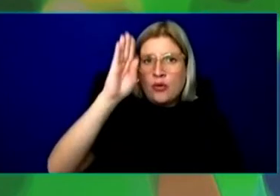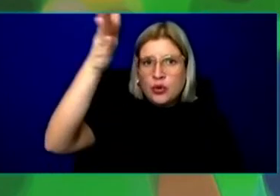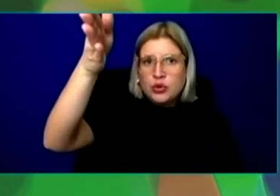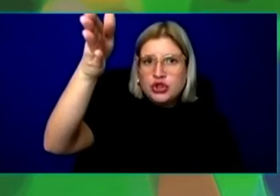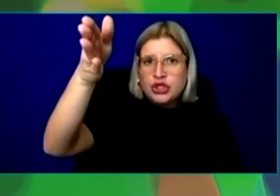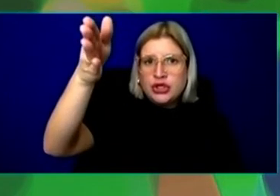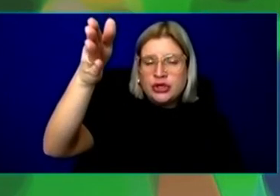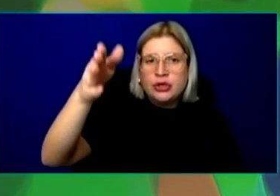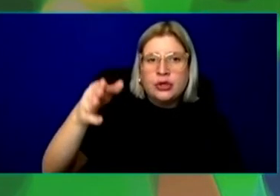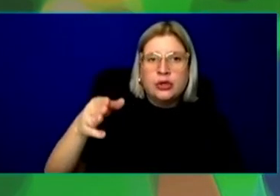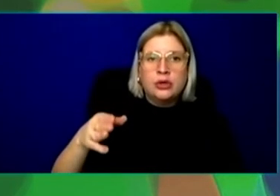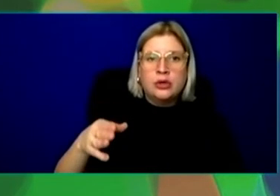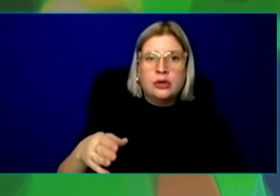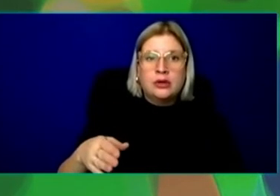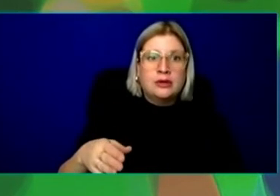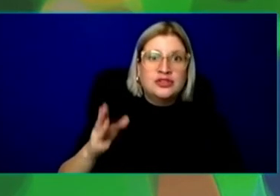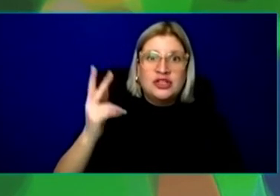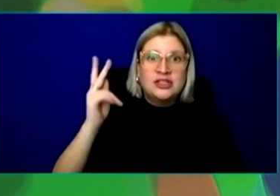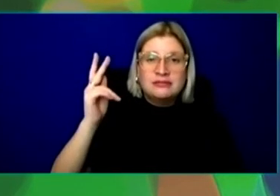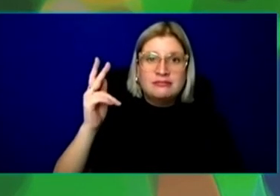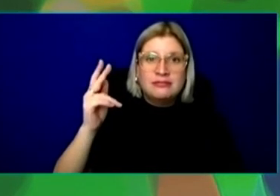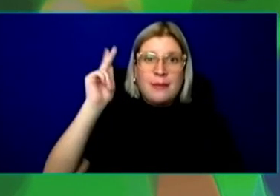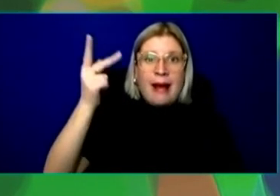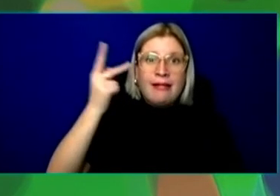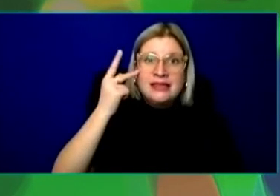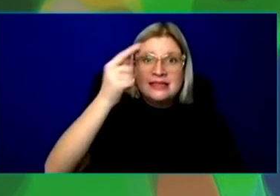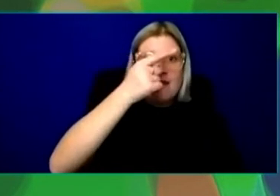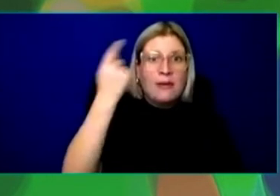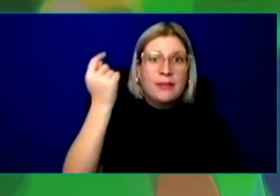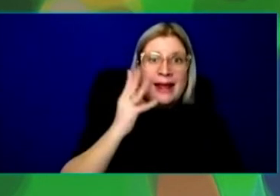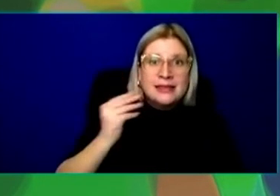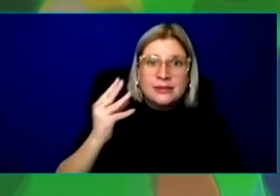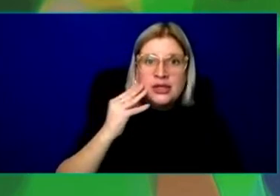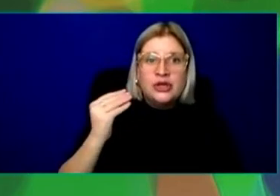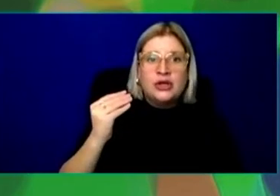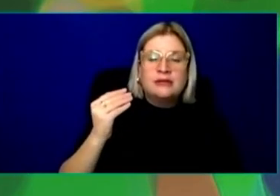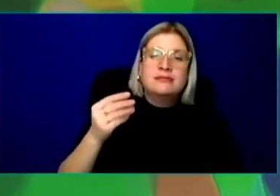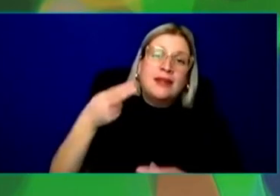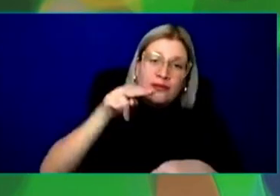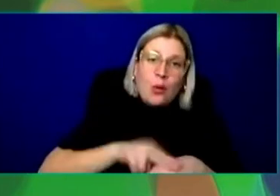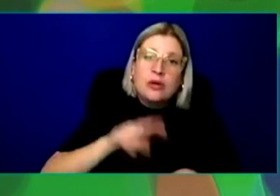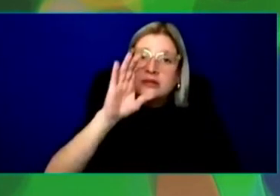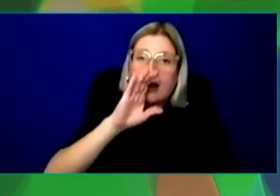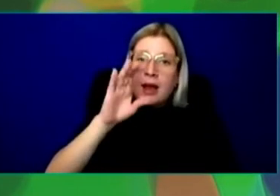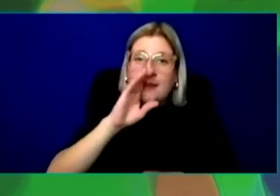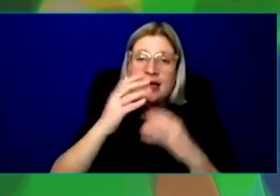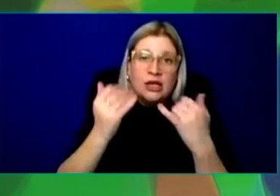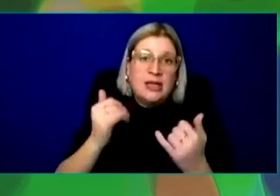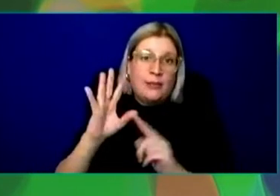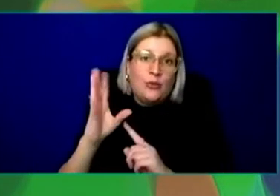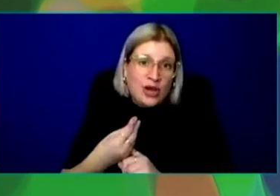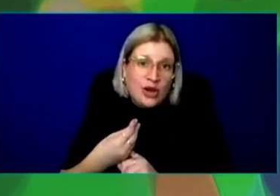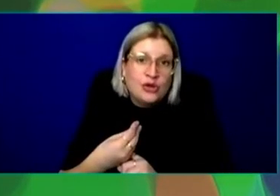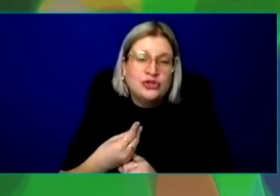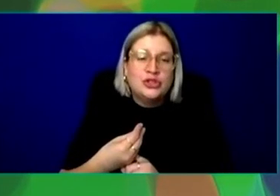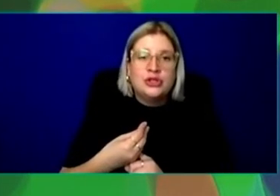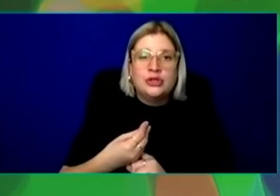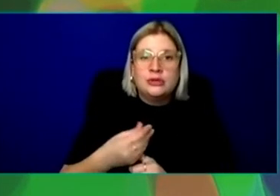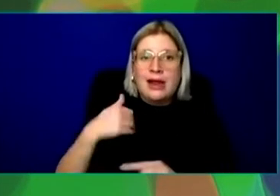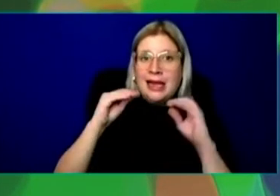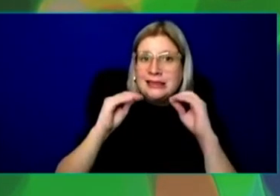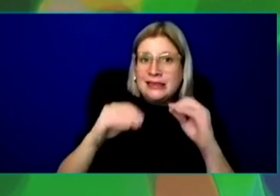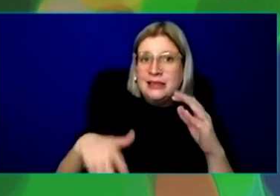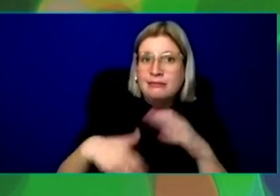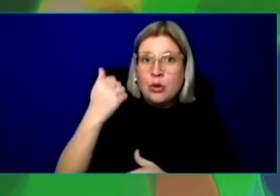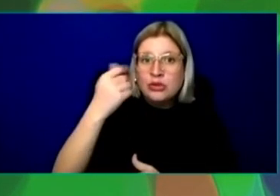just the politics of Black superheroes. And then also a course on comics and contemporary culture. And I have teach mostly Black and